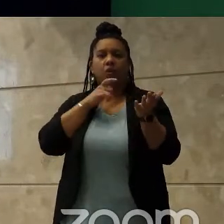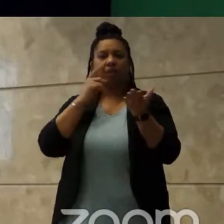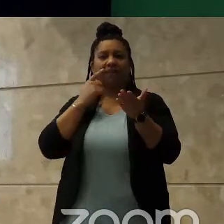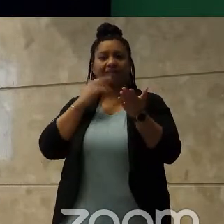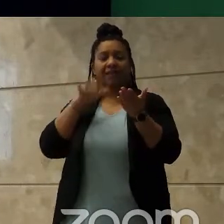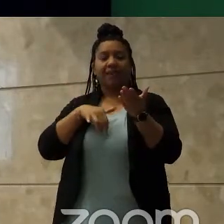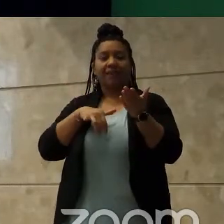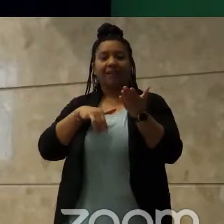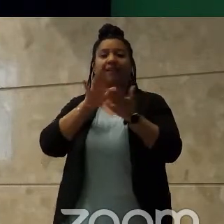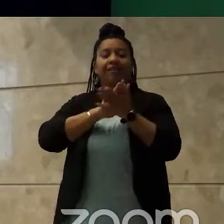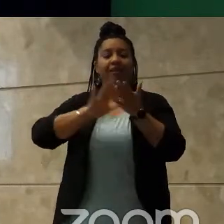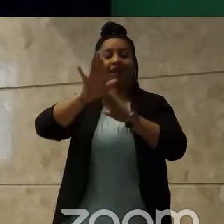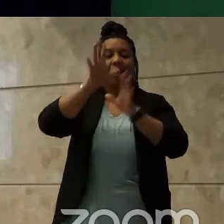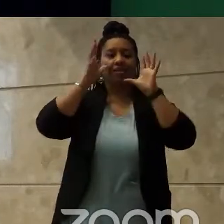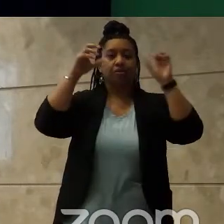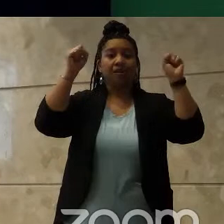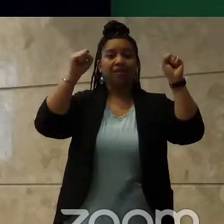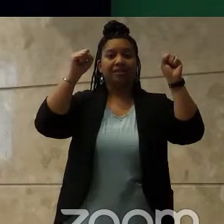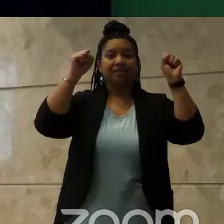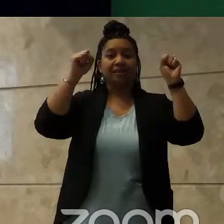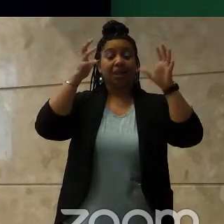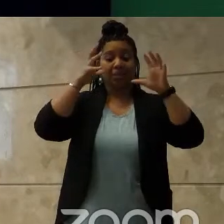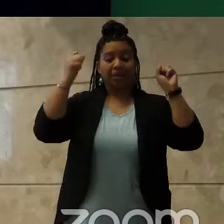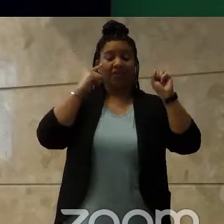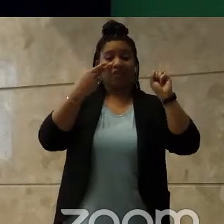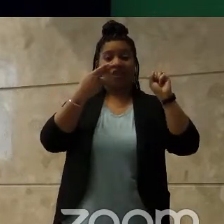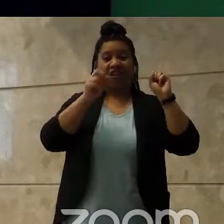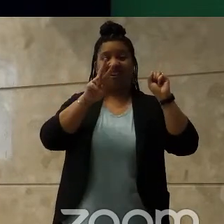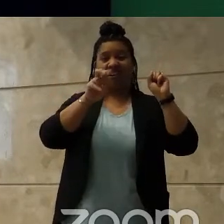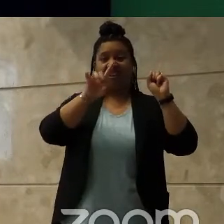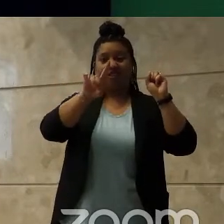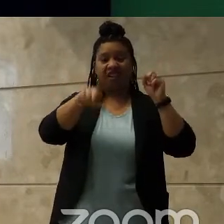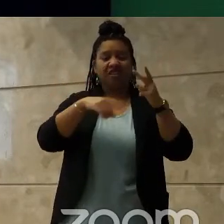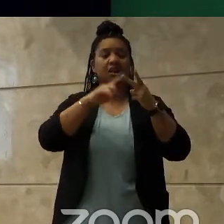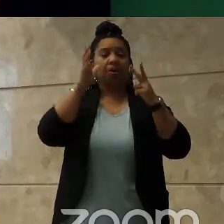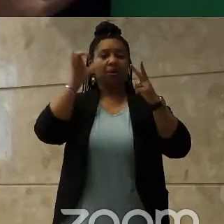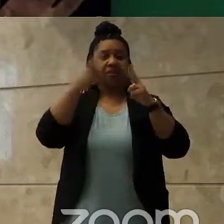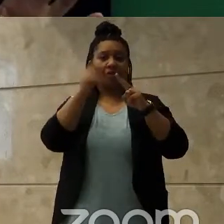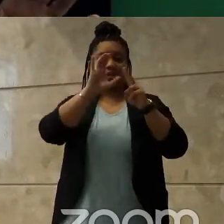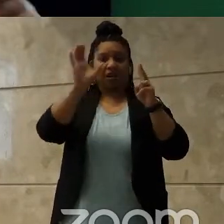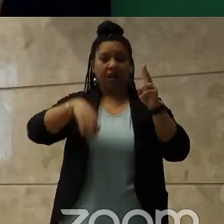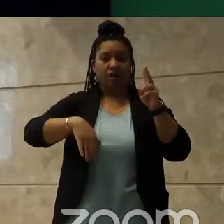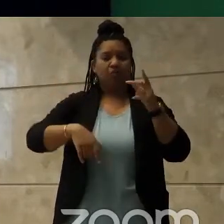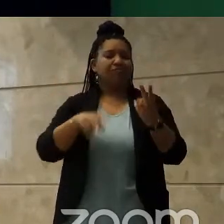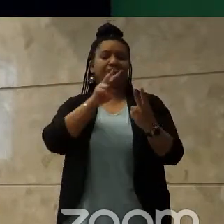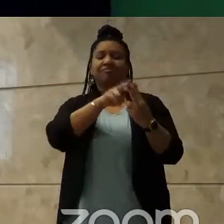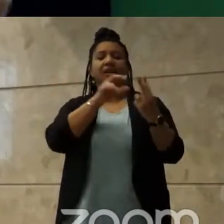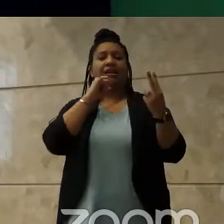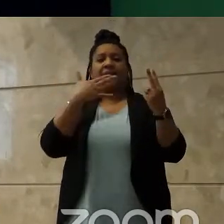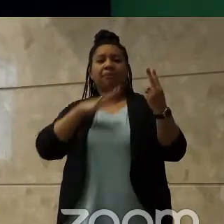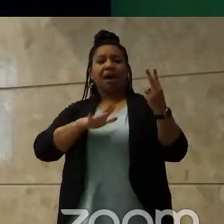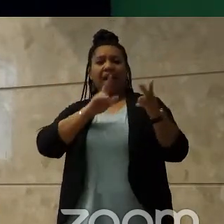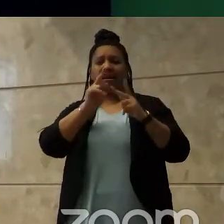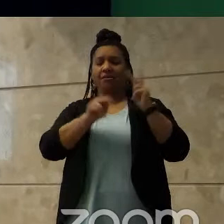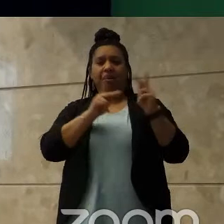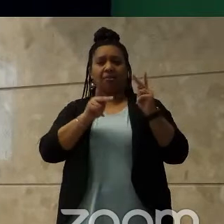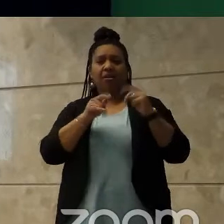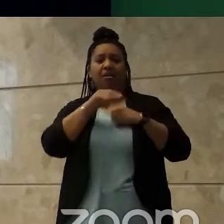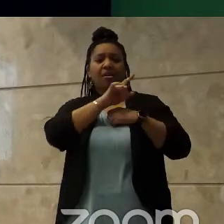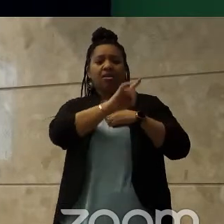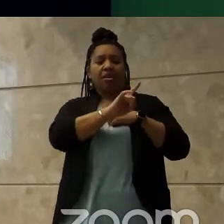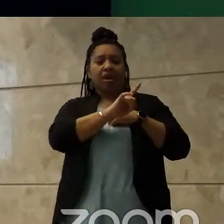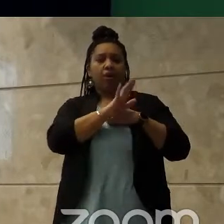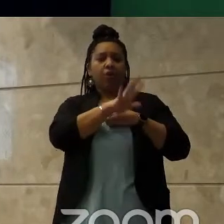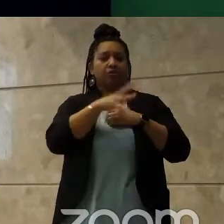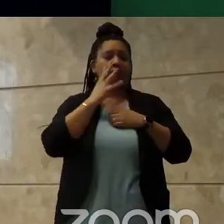College presidents, president of Harvard, president of Chicago. And they weren't bad people. They were products of their childhood